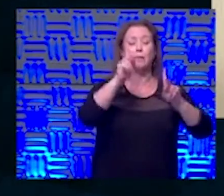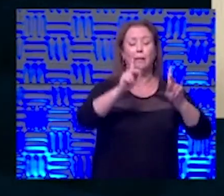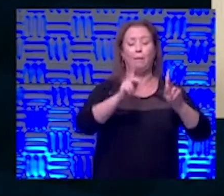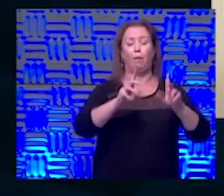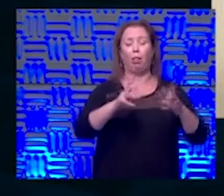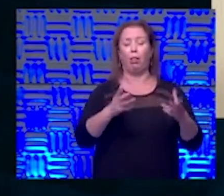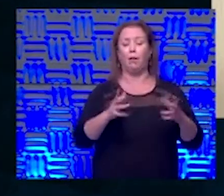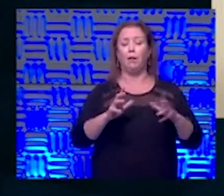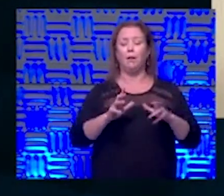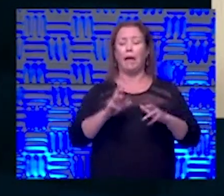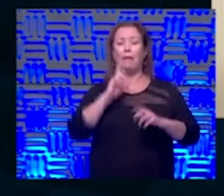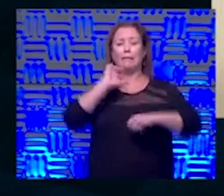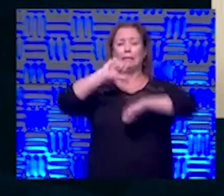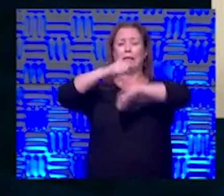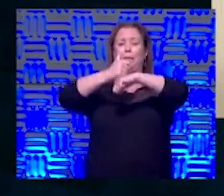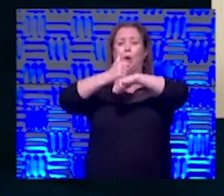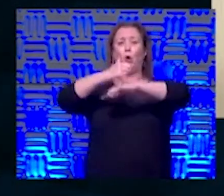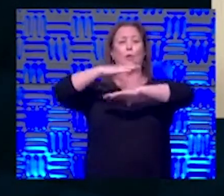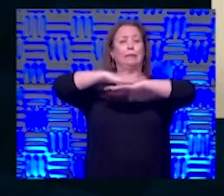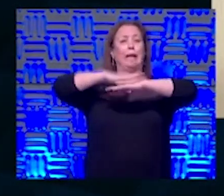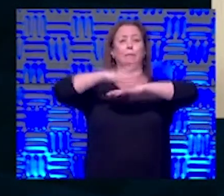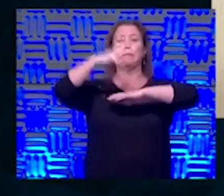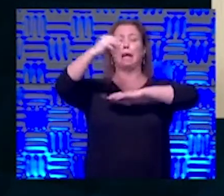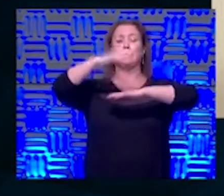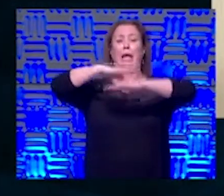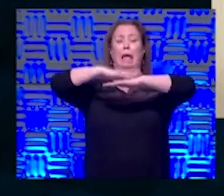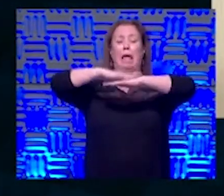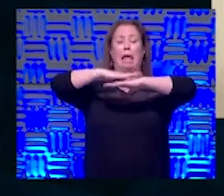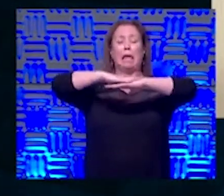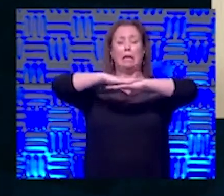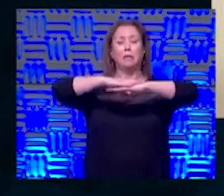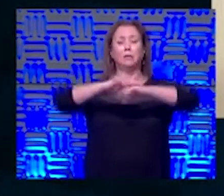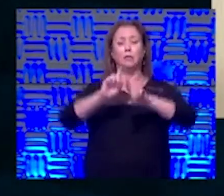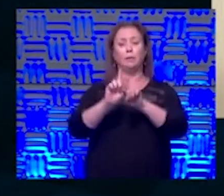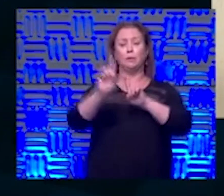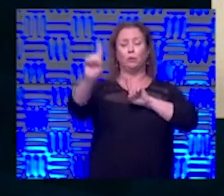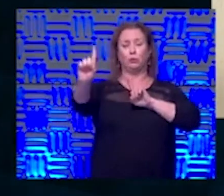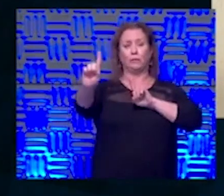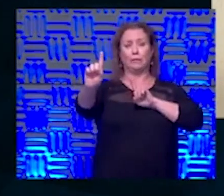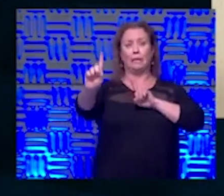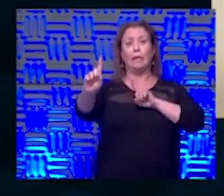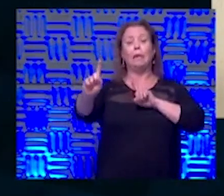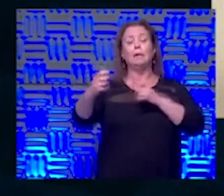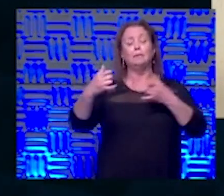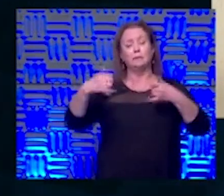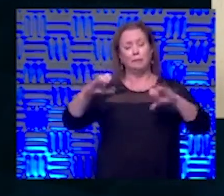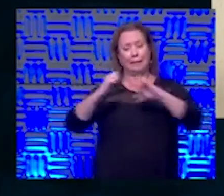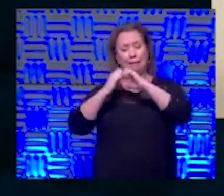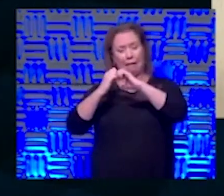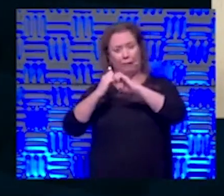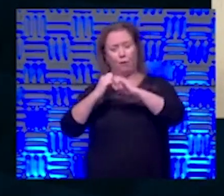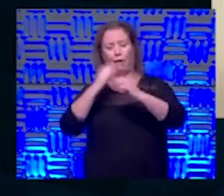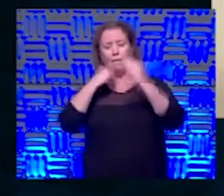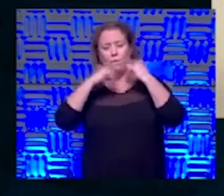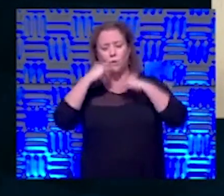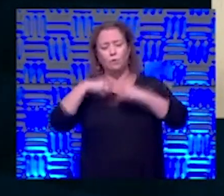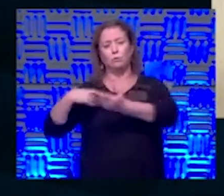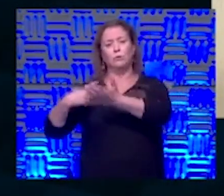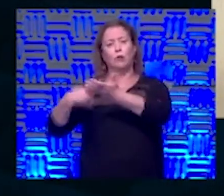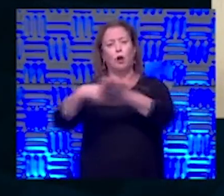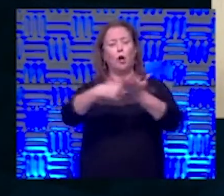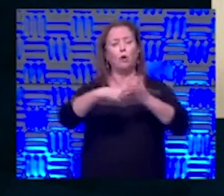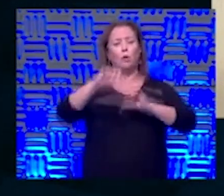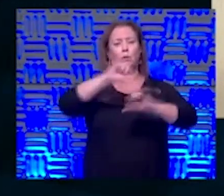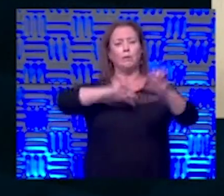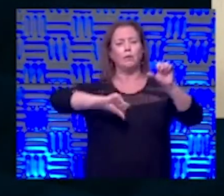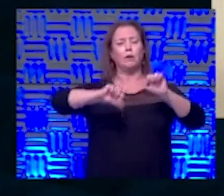bubble, setting up tables outside that you all can stay socially distanced, yet be together, still talk, still have food, finding